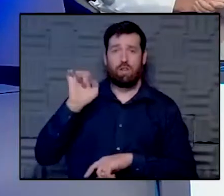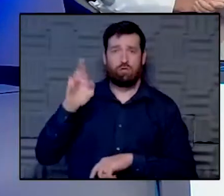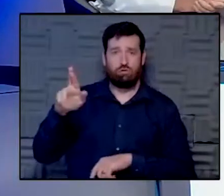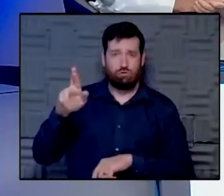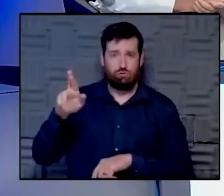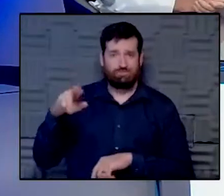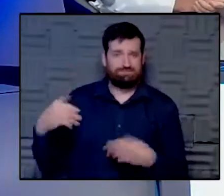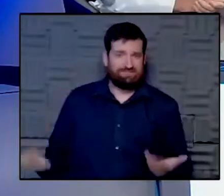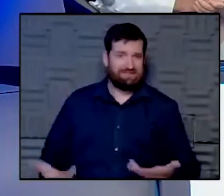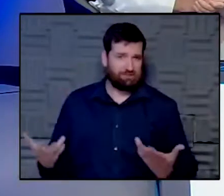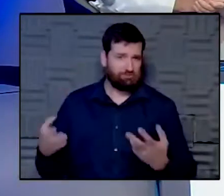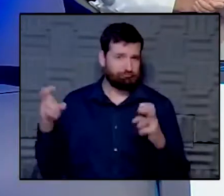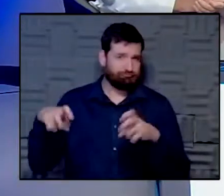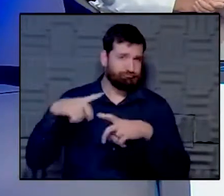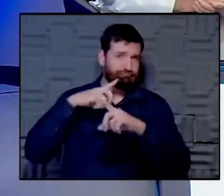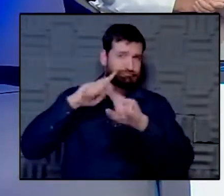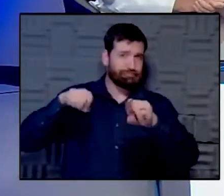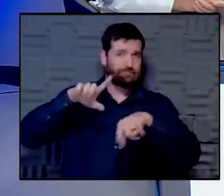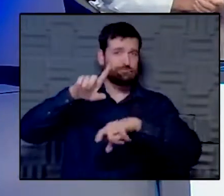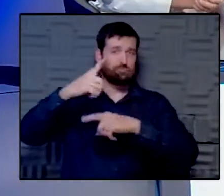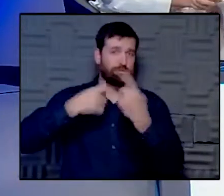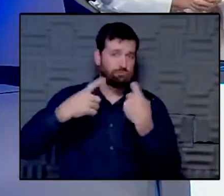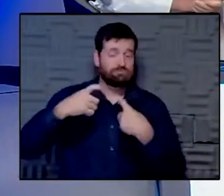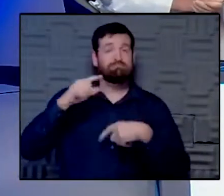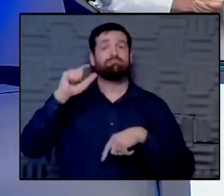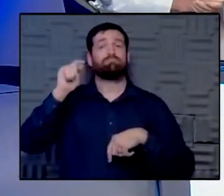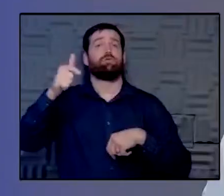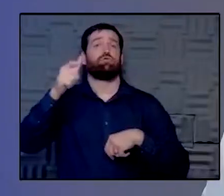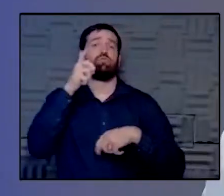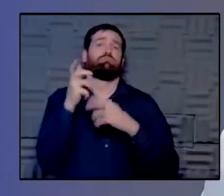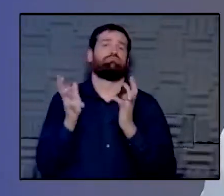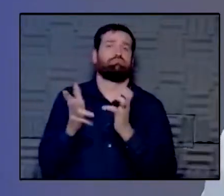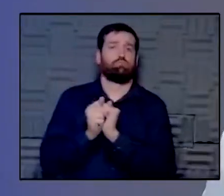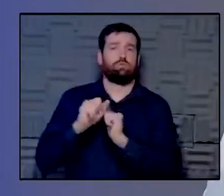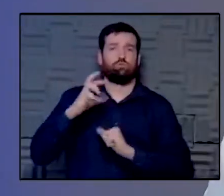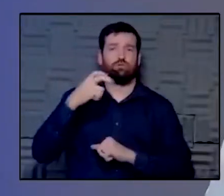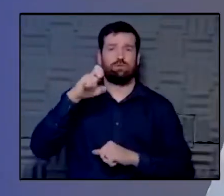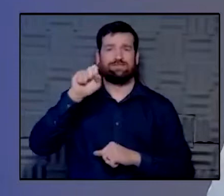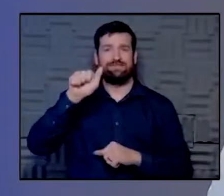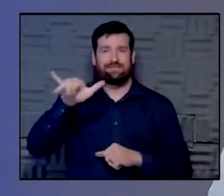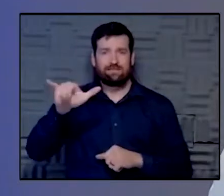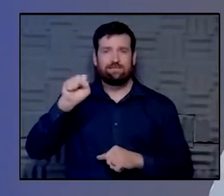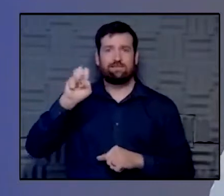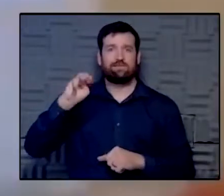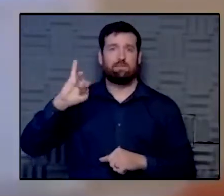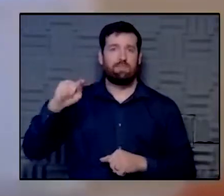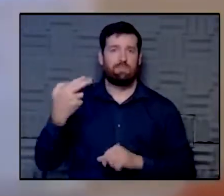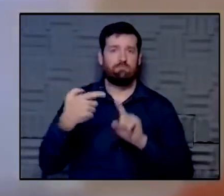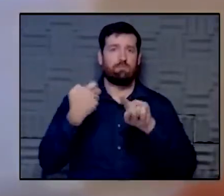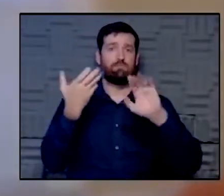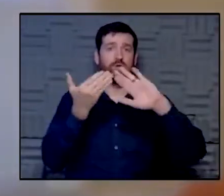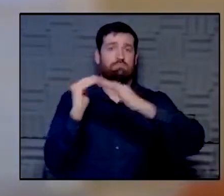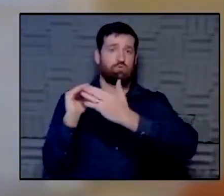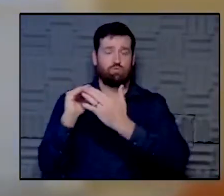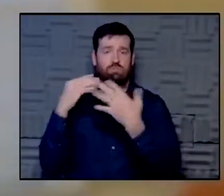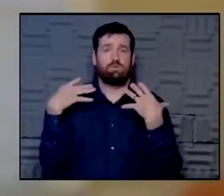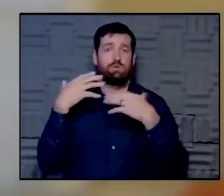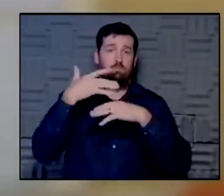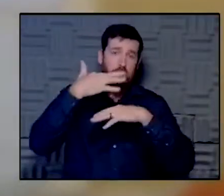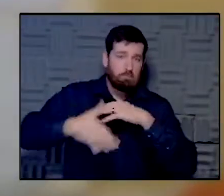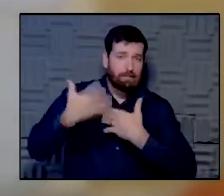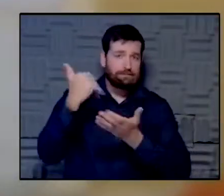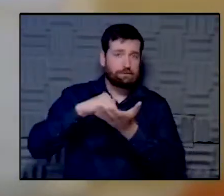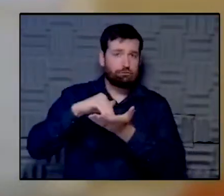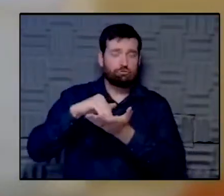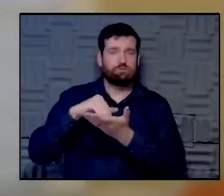me to help us answer your questions. And a little bit later, we will hear from Chelsea Smith with the Community Blood Center of Greater Kansas City.